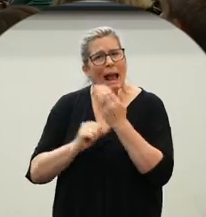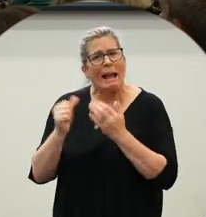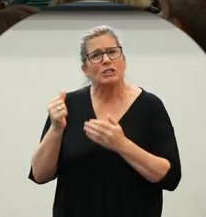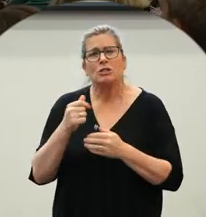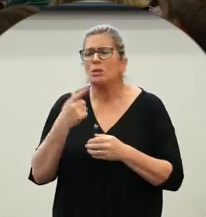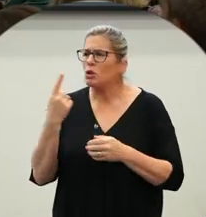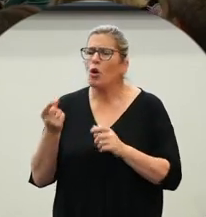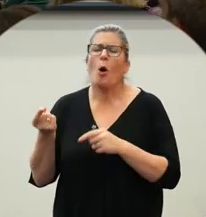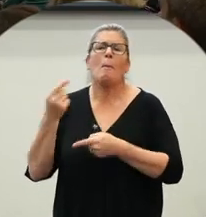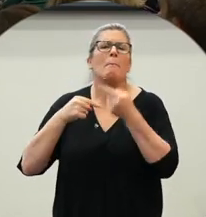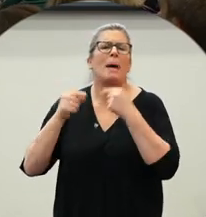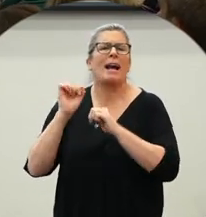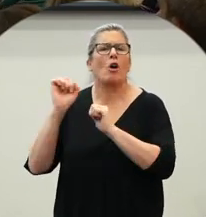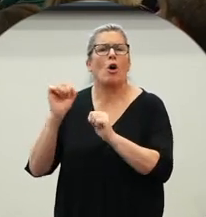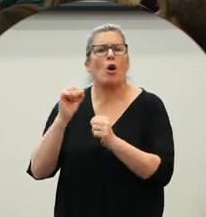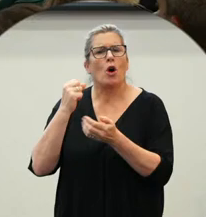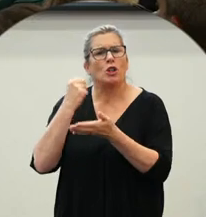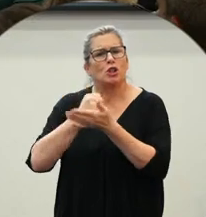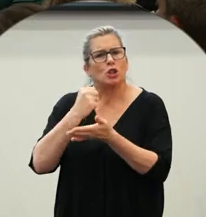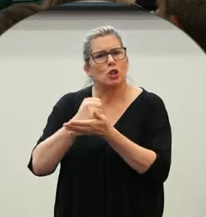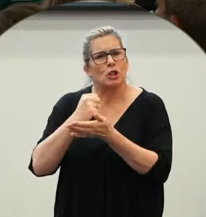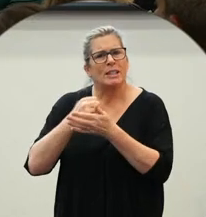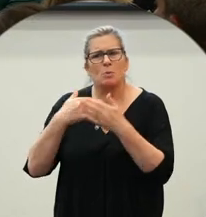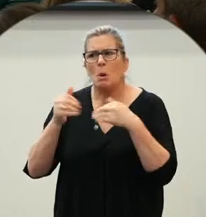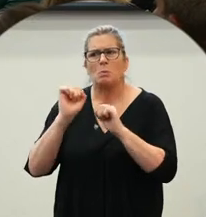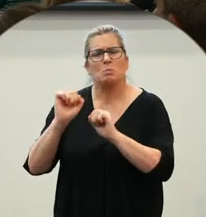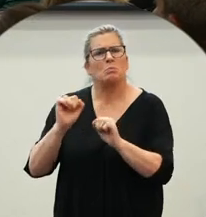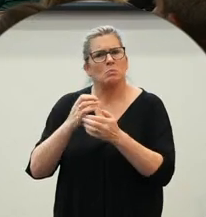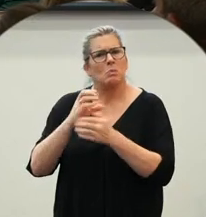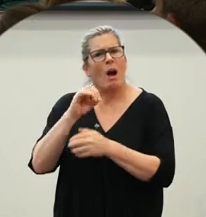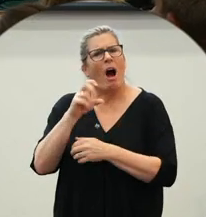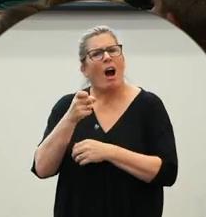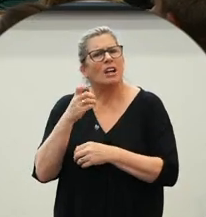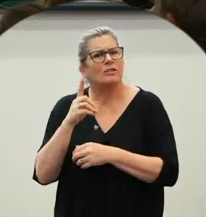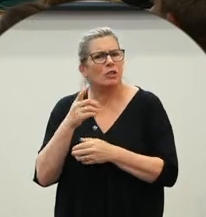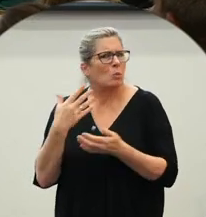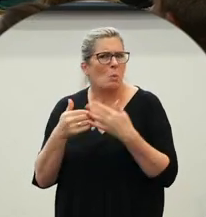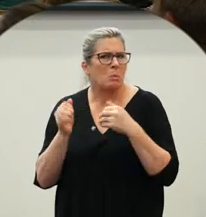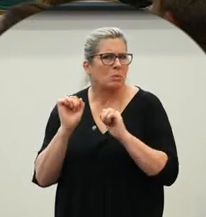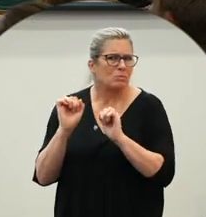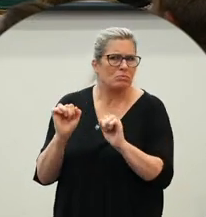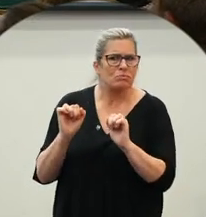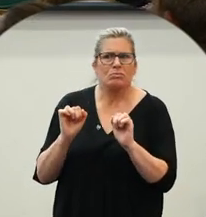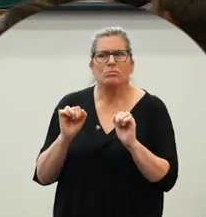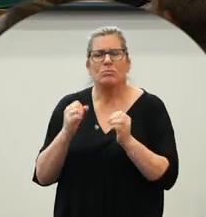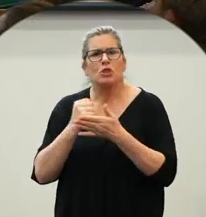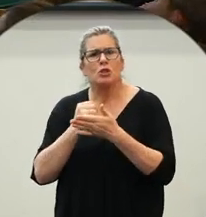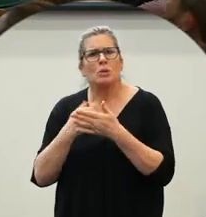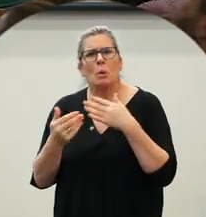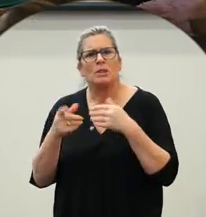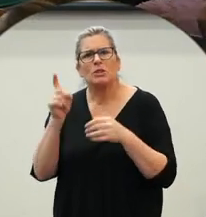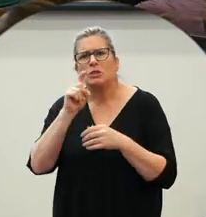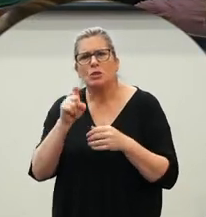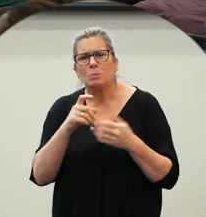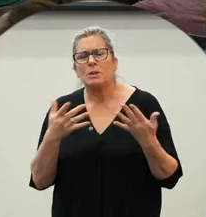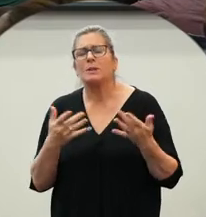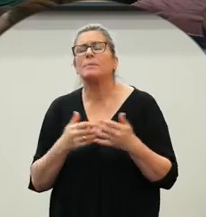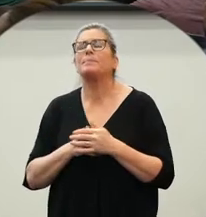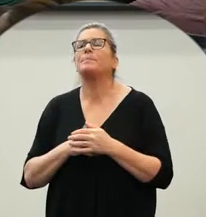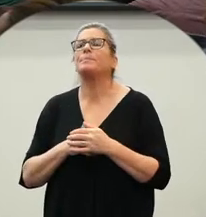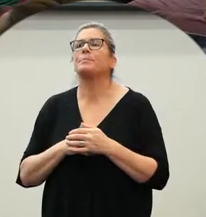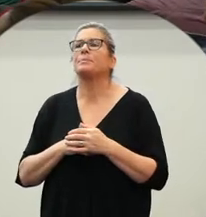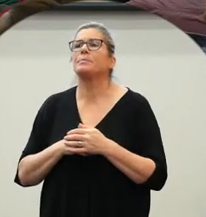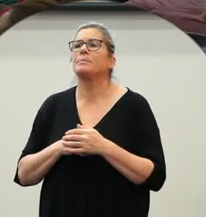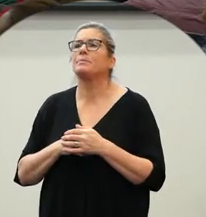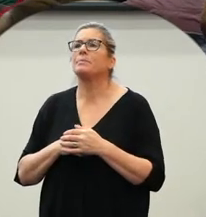was the role of her primary professor, if you like, Peter Ader? Yeah, she was studying